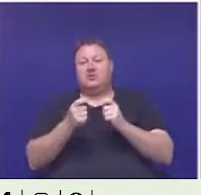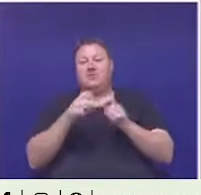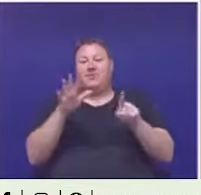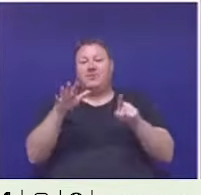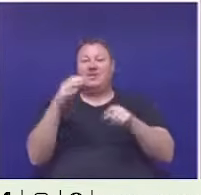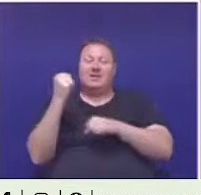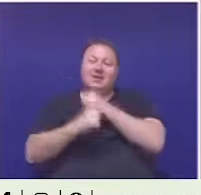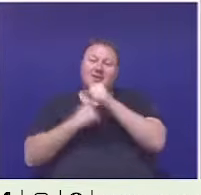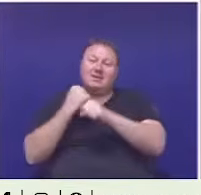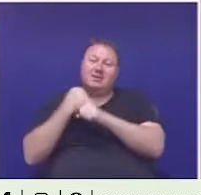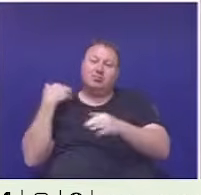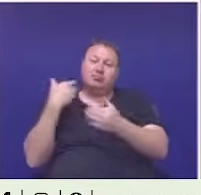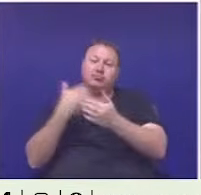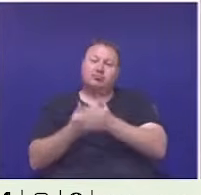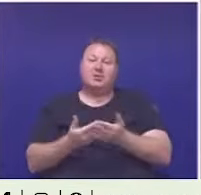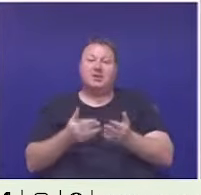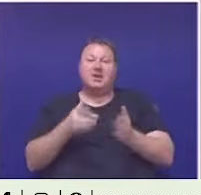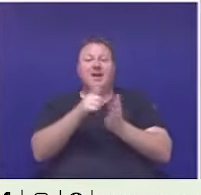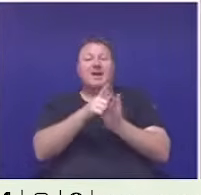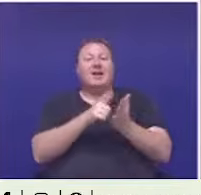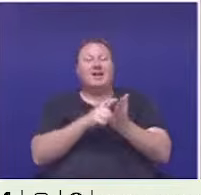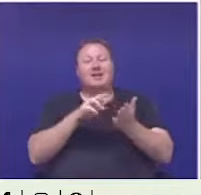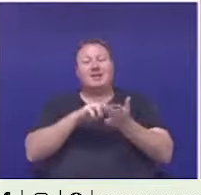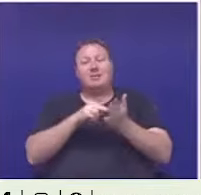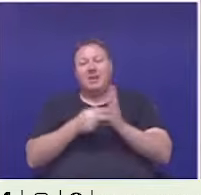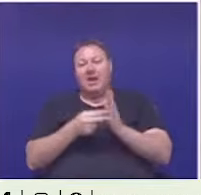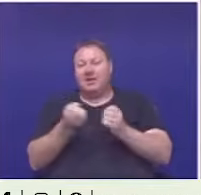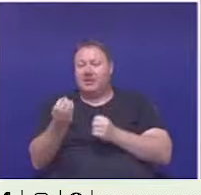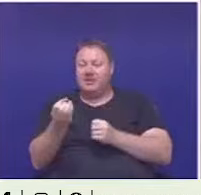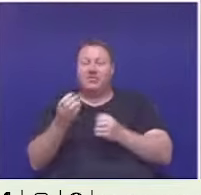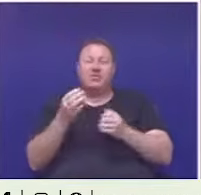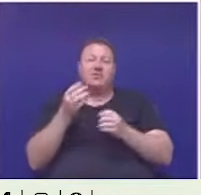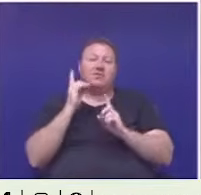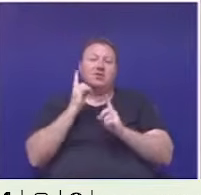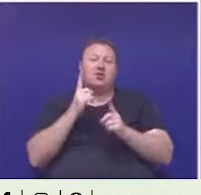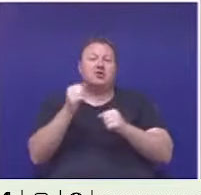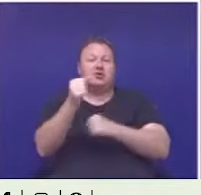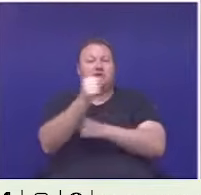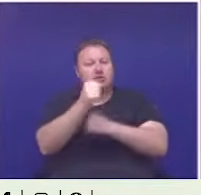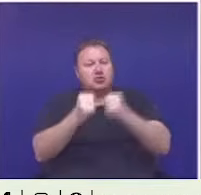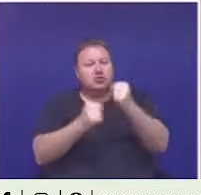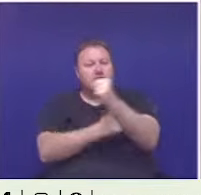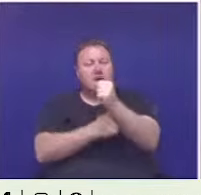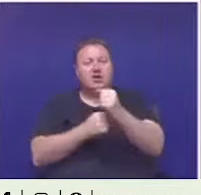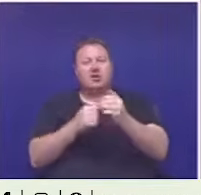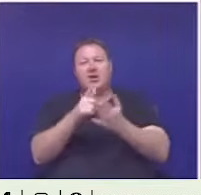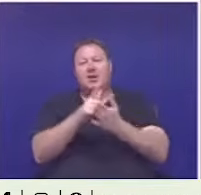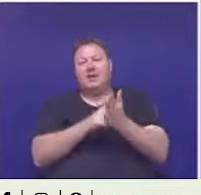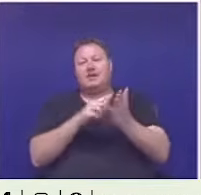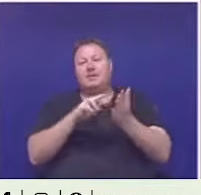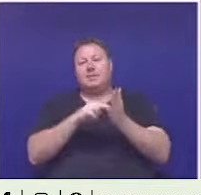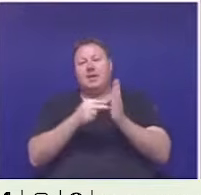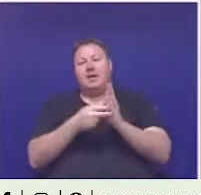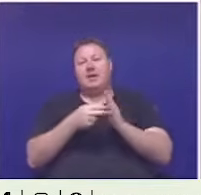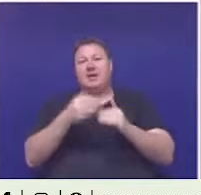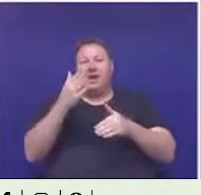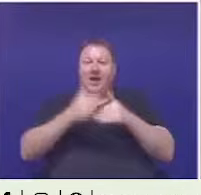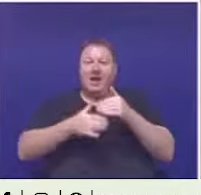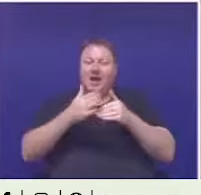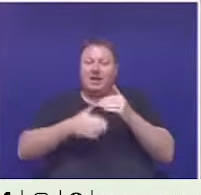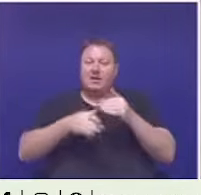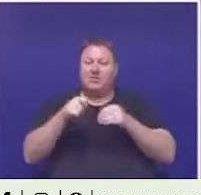put those lesson plans in front of a teacher and say, this is how you structure a lesson plan. By the end of this week, this must be